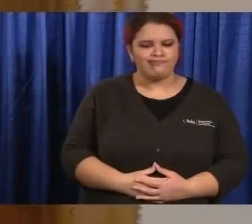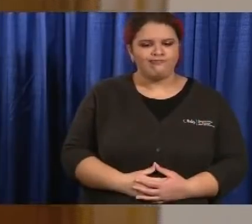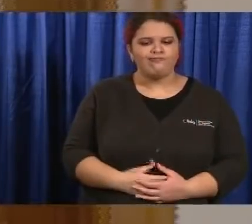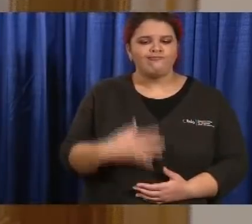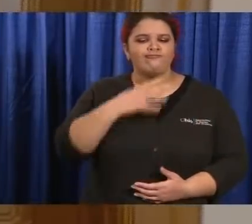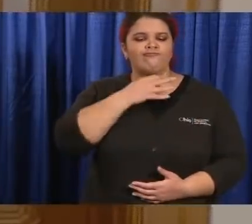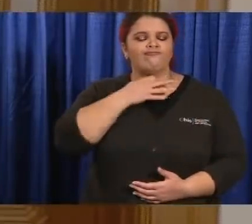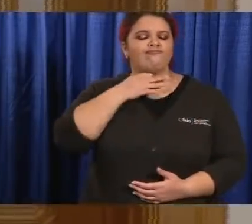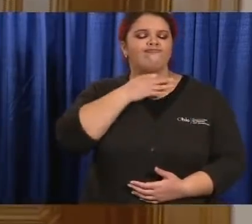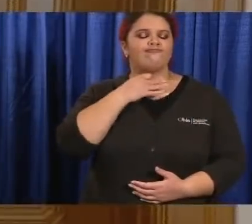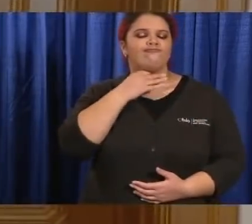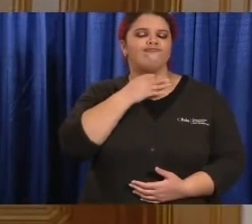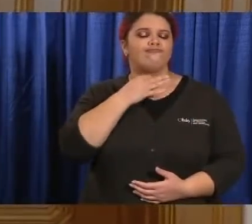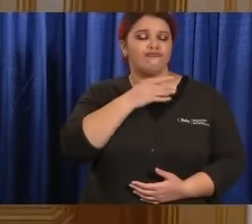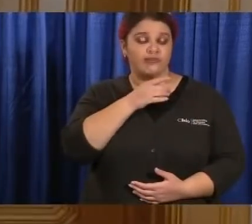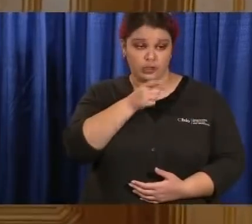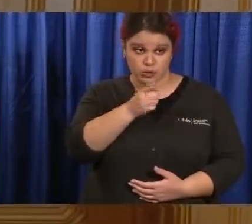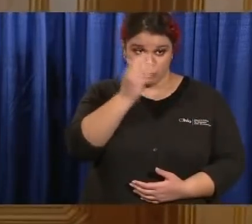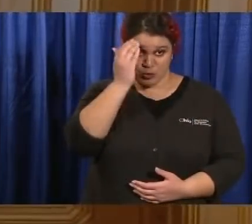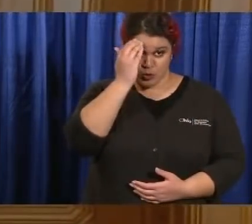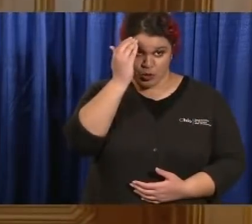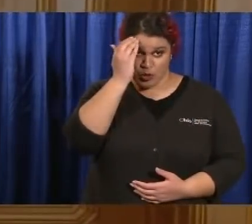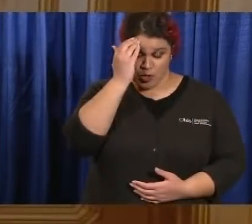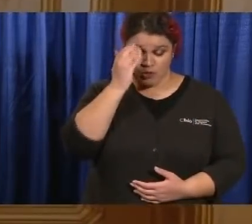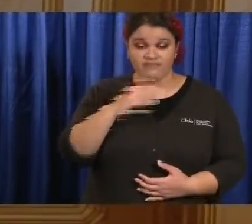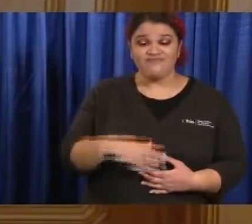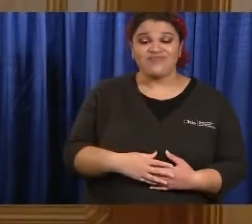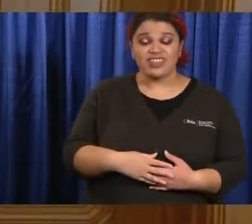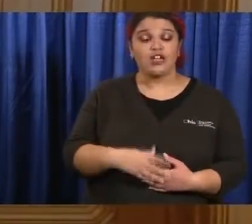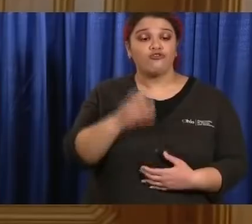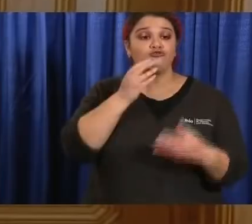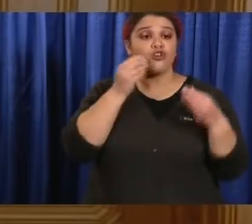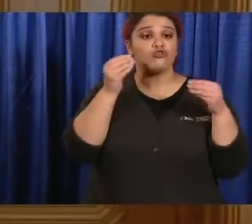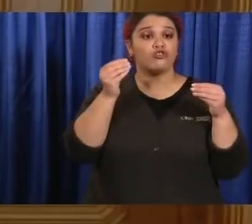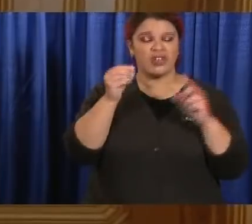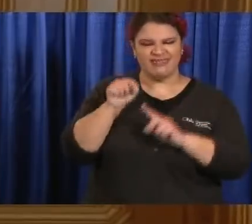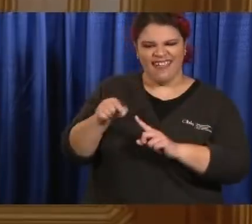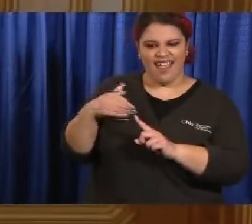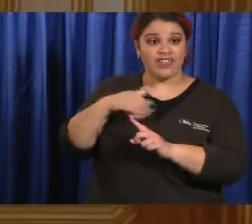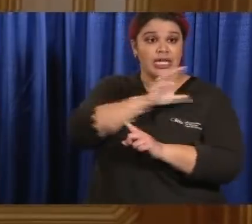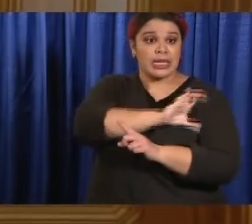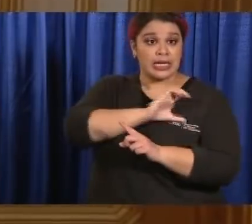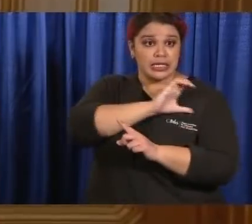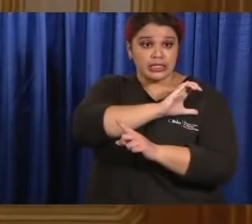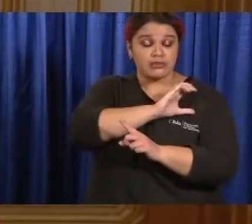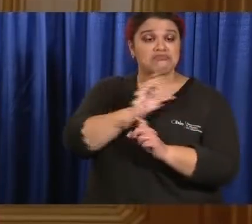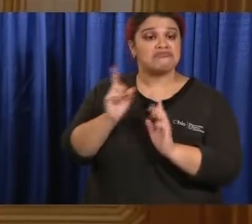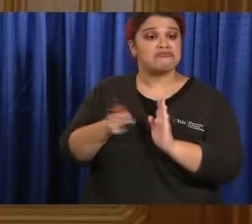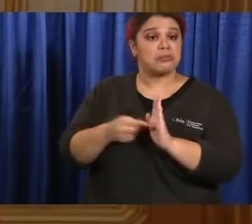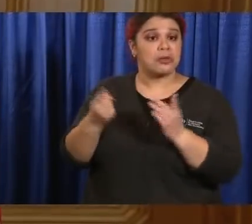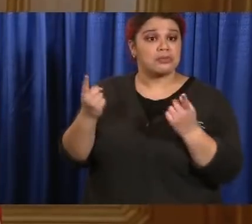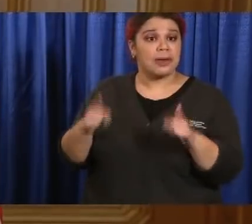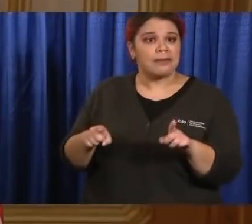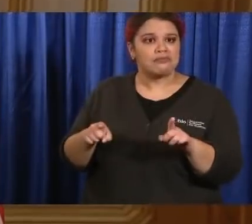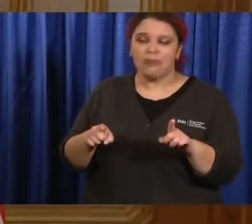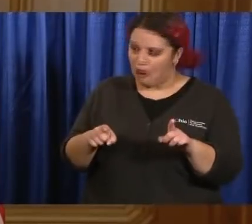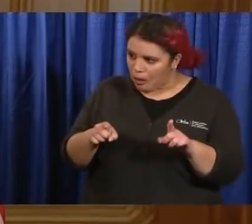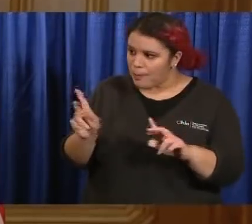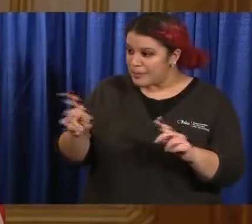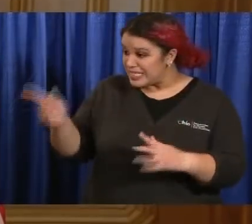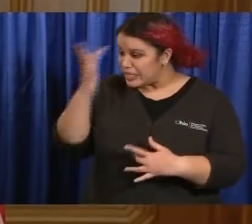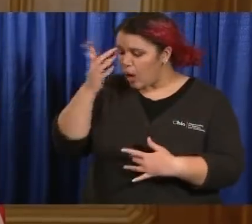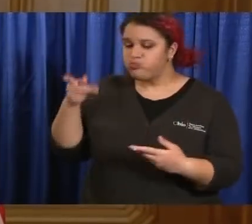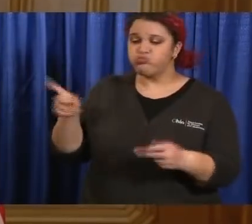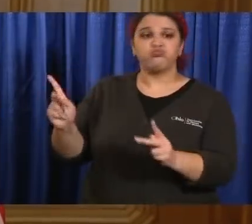you're aware that some clinics inside grocery stores are allowing sick people in, and with Ohio's largest